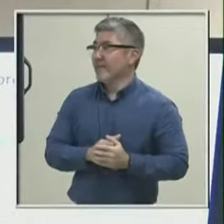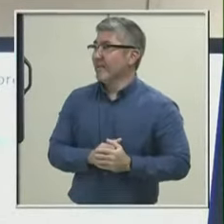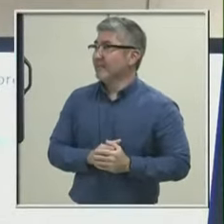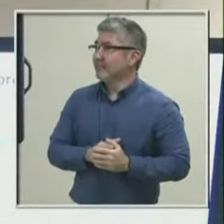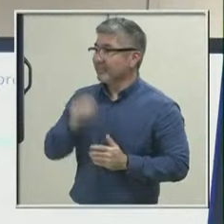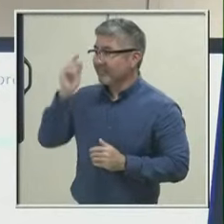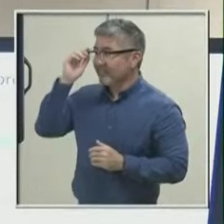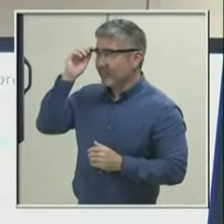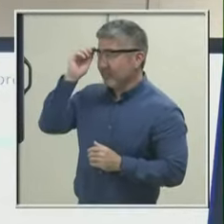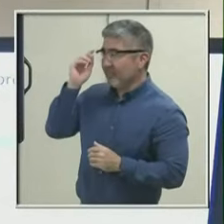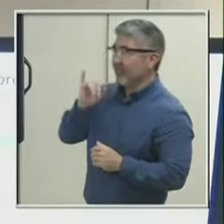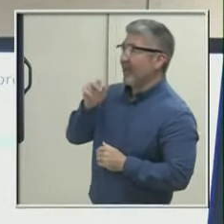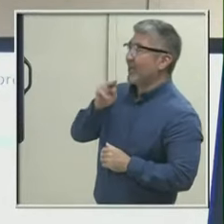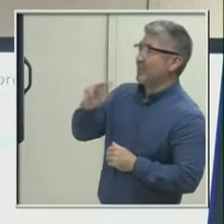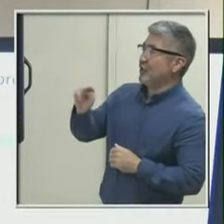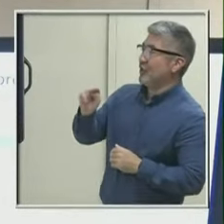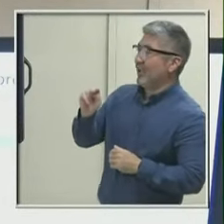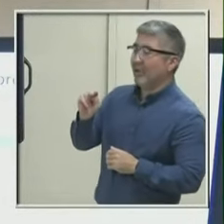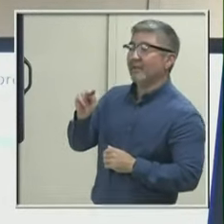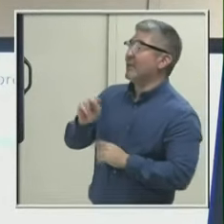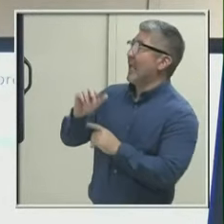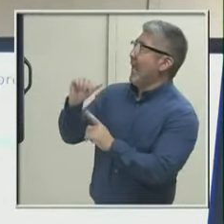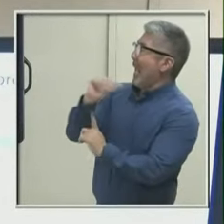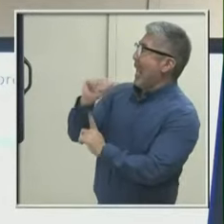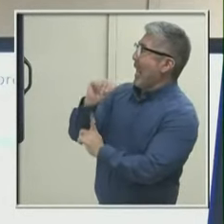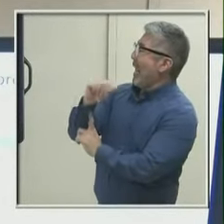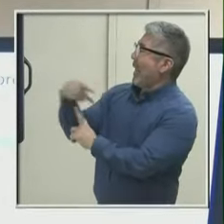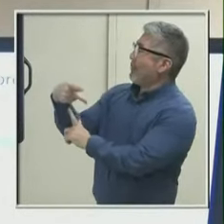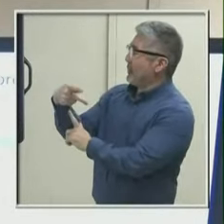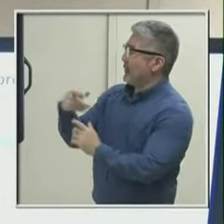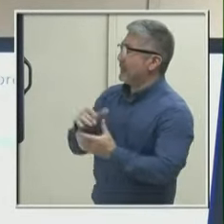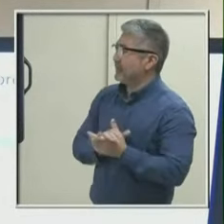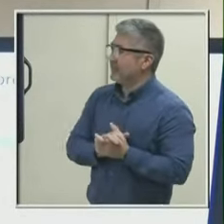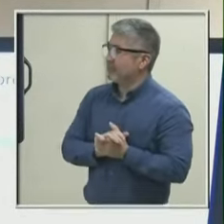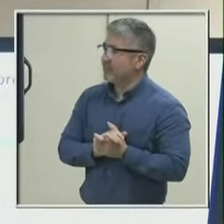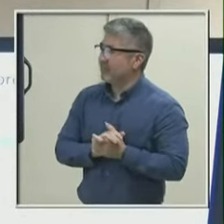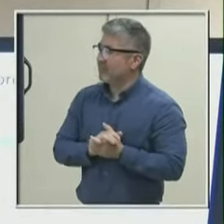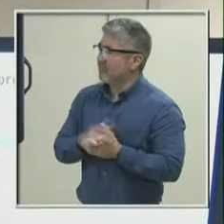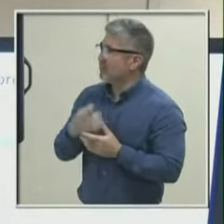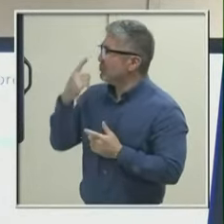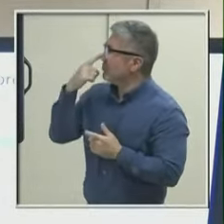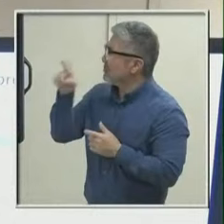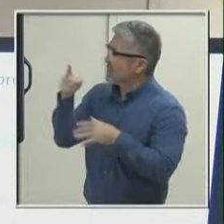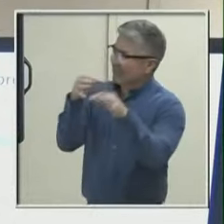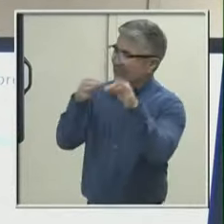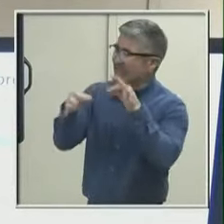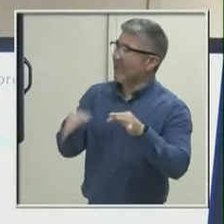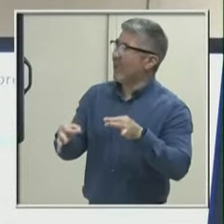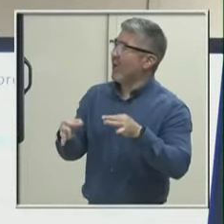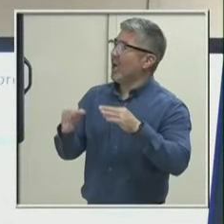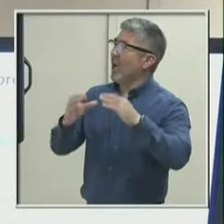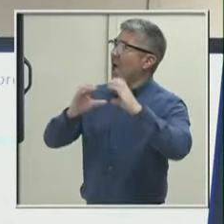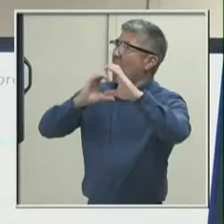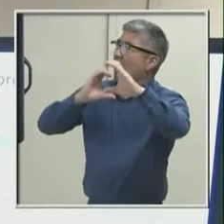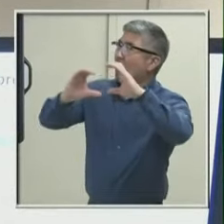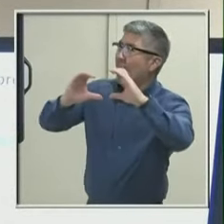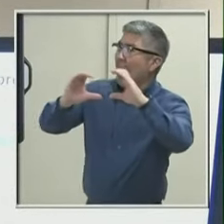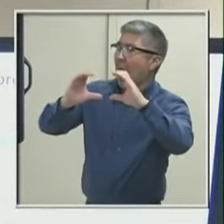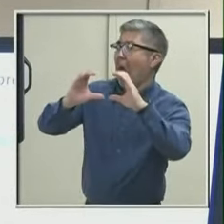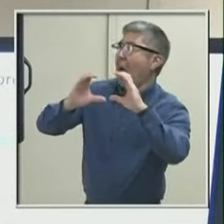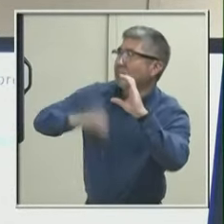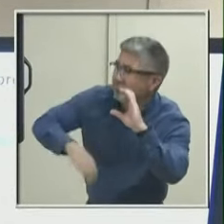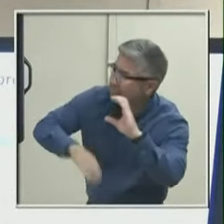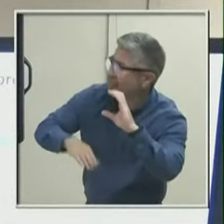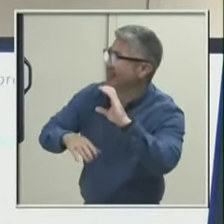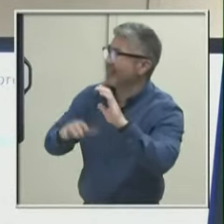Hi, this is Jennifer Kelleher from the Associated Press. I was hoping you could talk a little bit about the communications breakdowns and how that